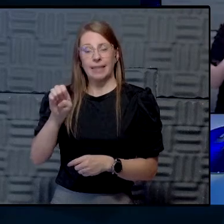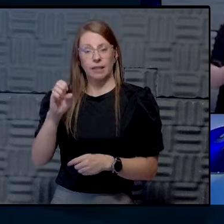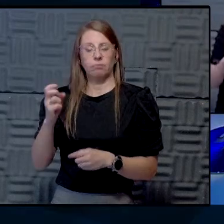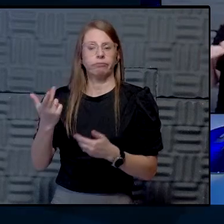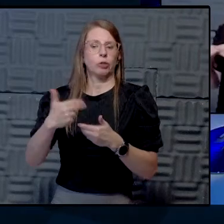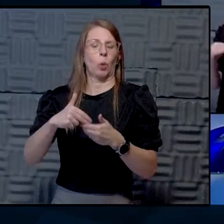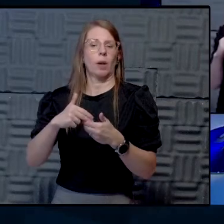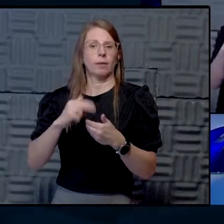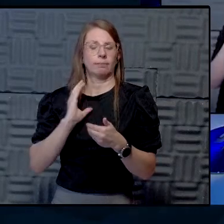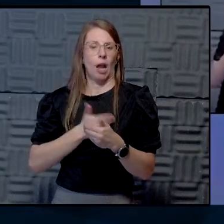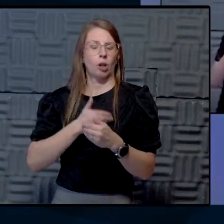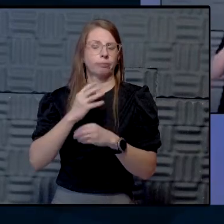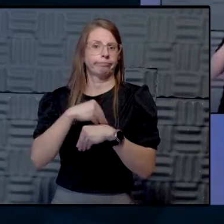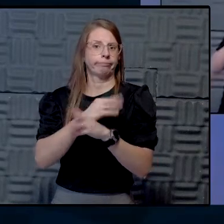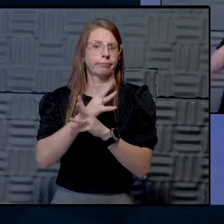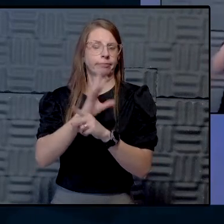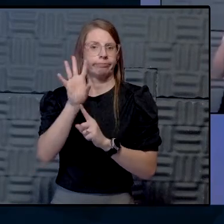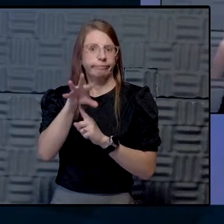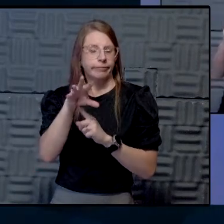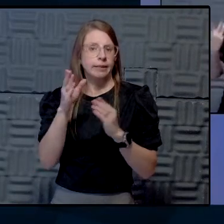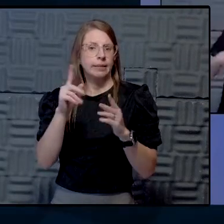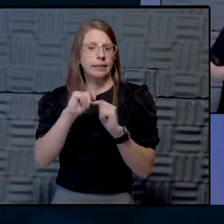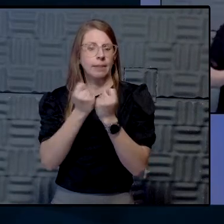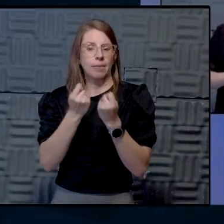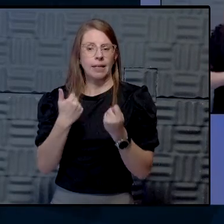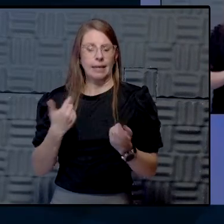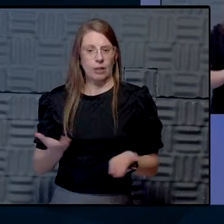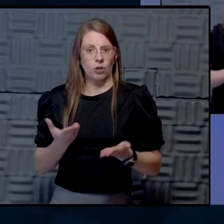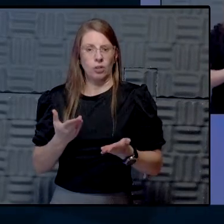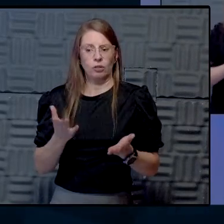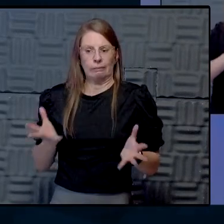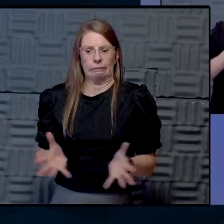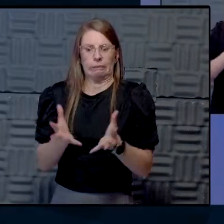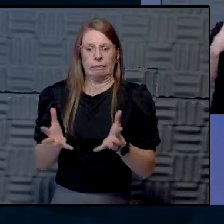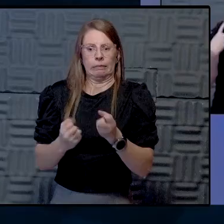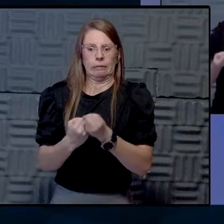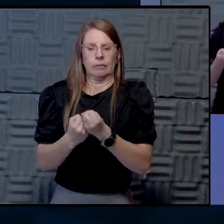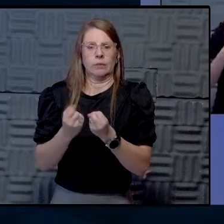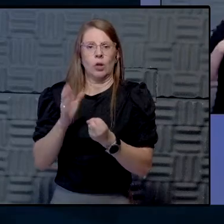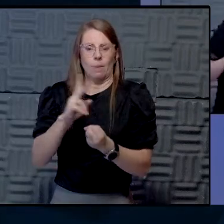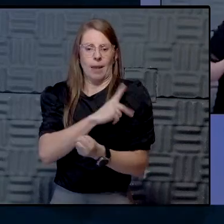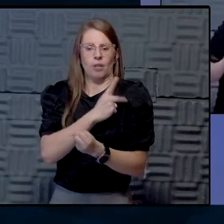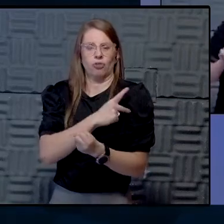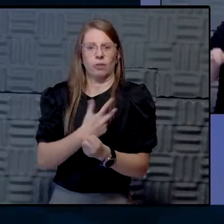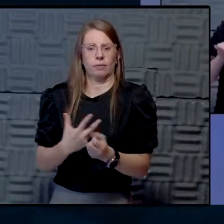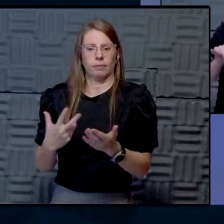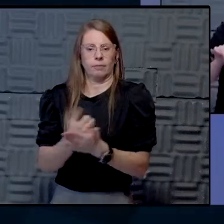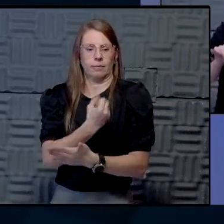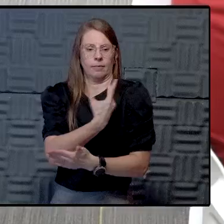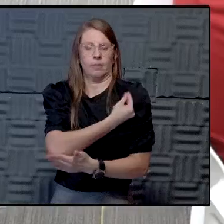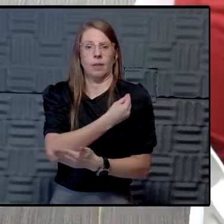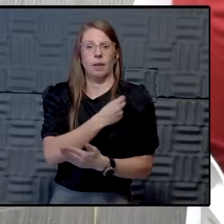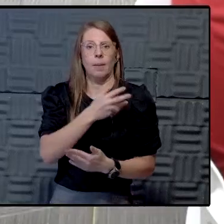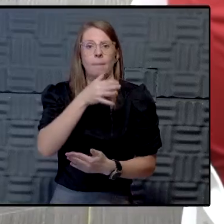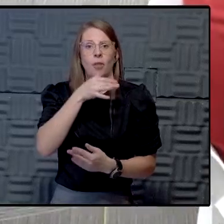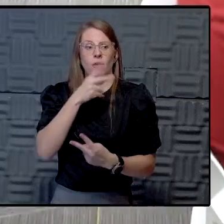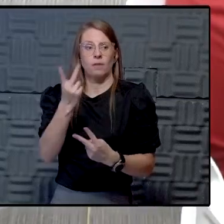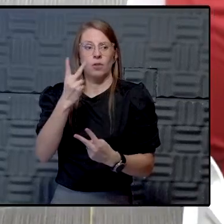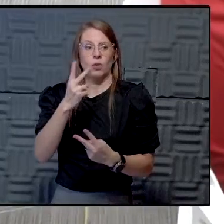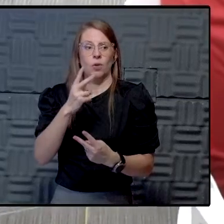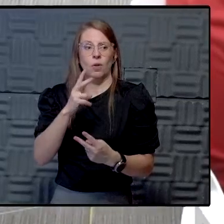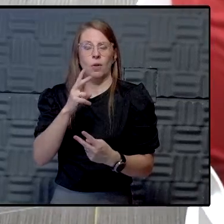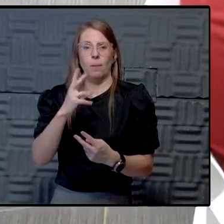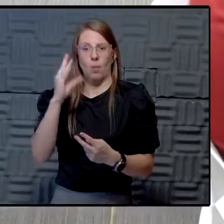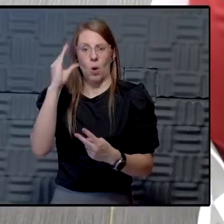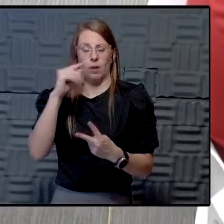and she has strongly advised her patients to get the COVID vaccine. She's also the mother of two boys, one age 12 and